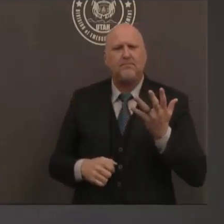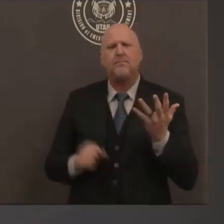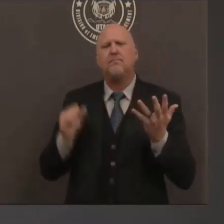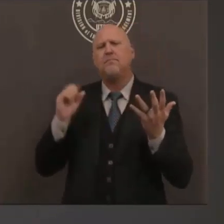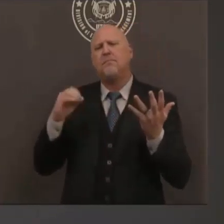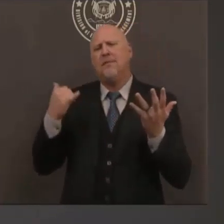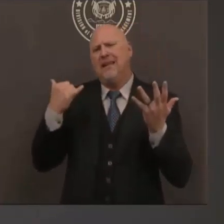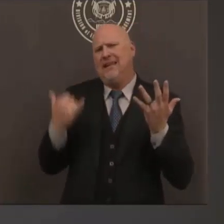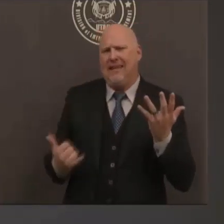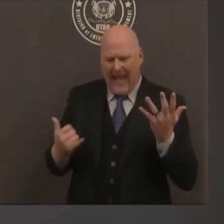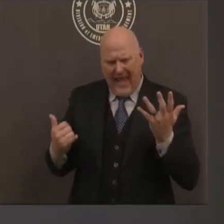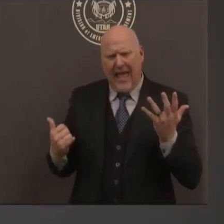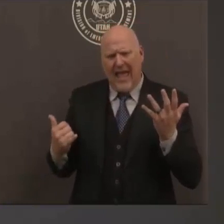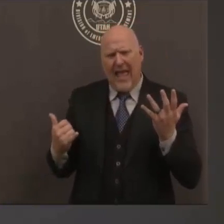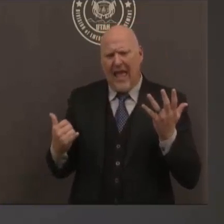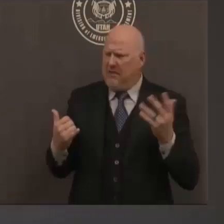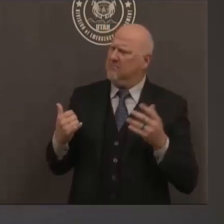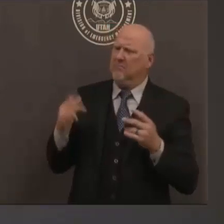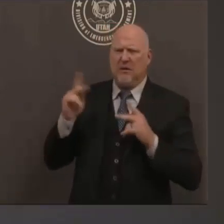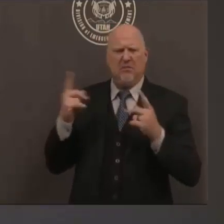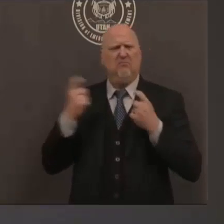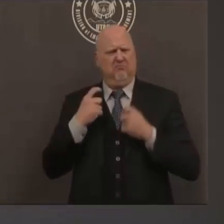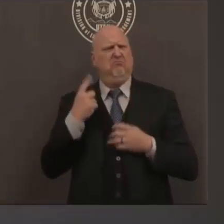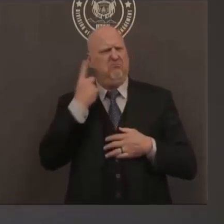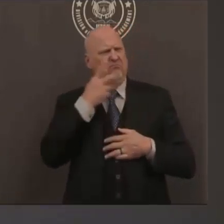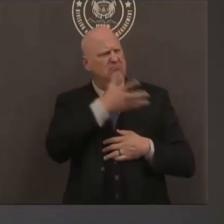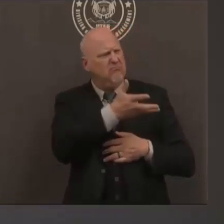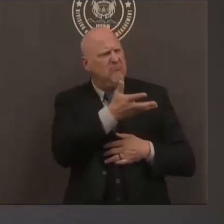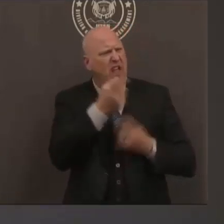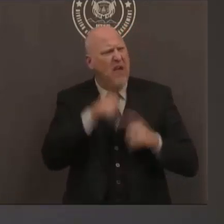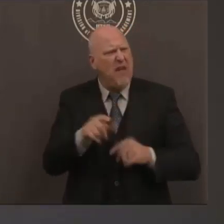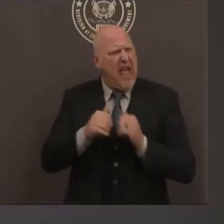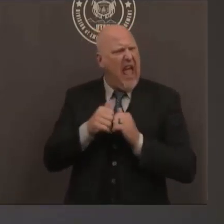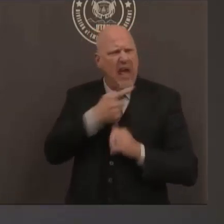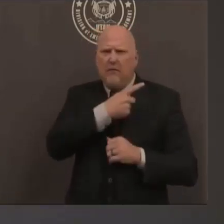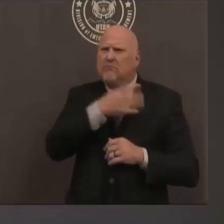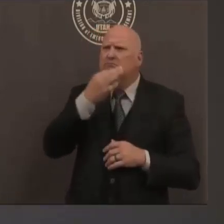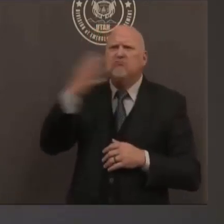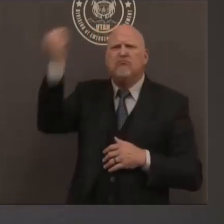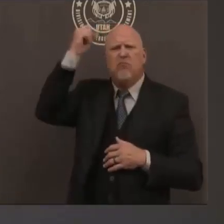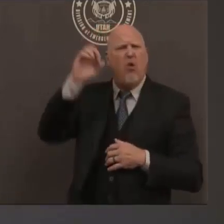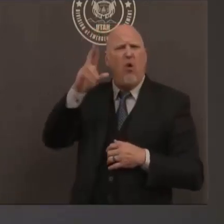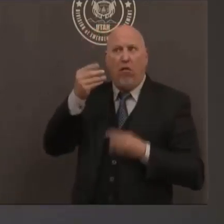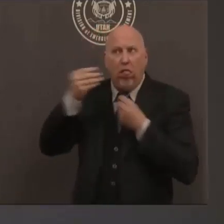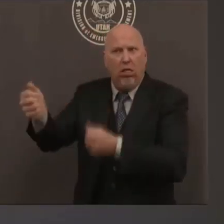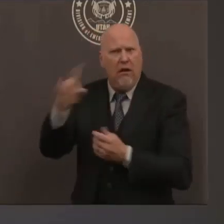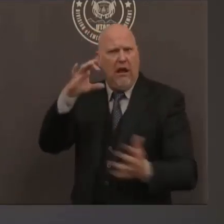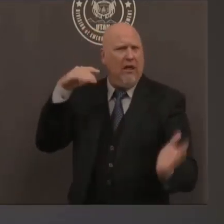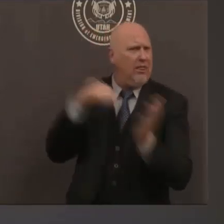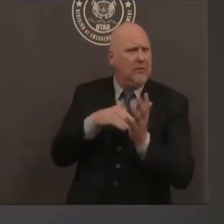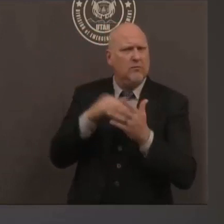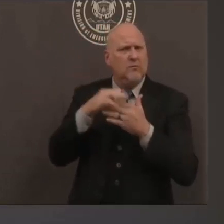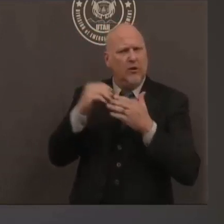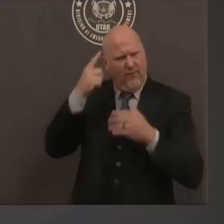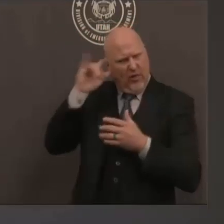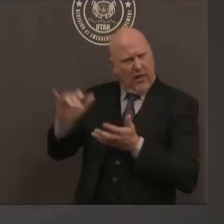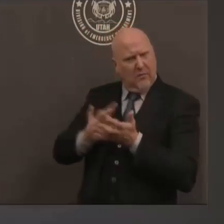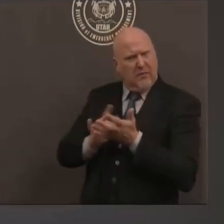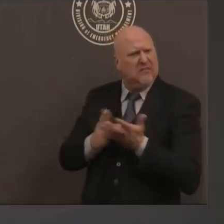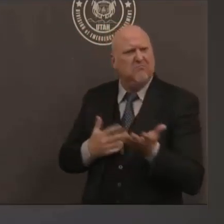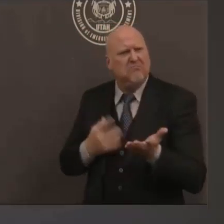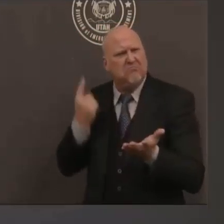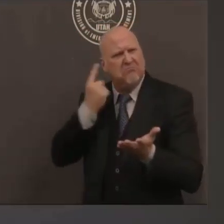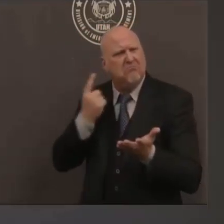the transparency of it, and a few other things too. Here's what I know now. I understand that the negotiations for additional orders